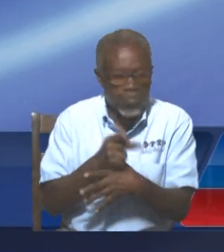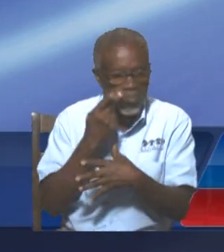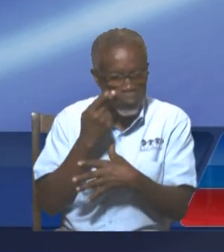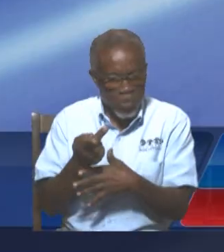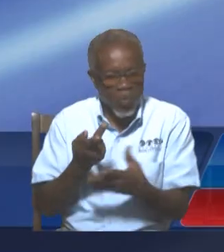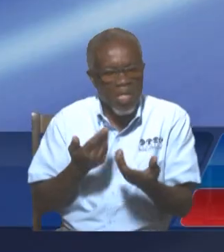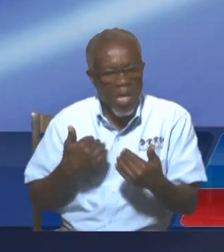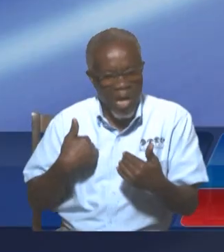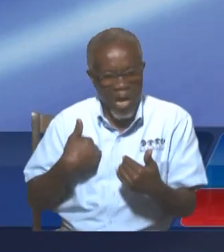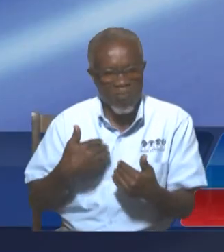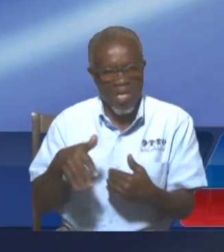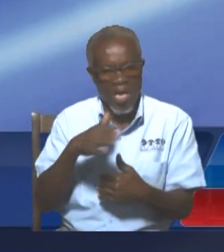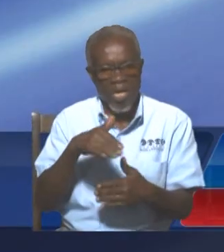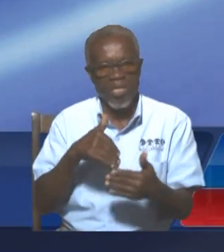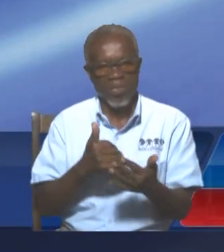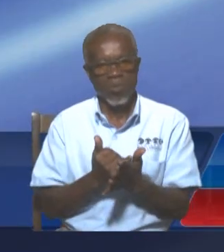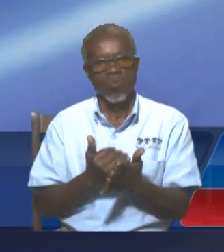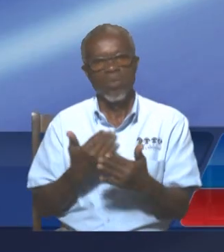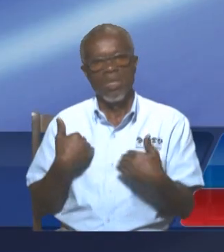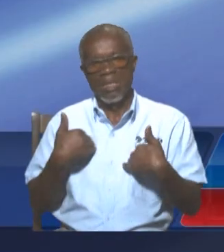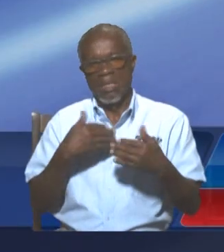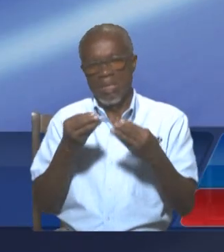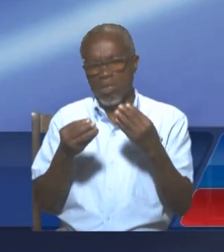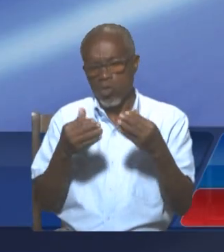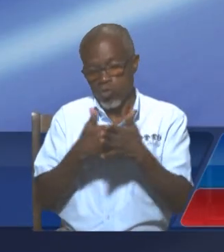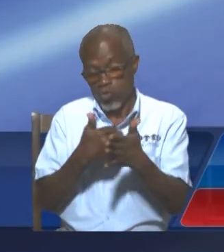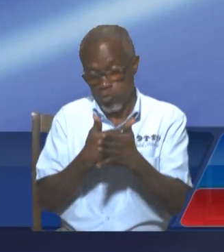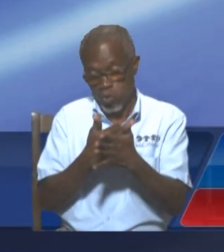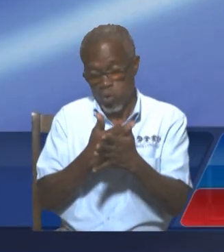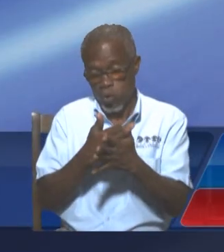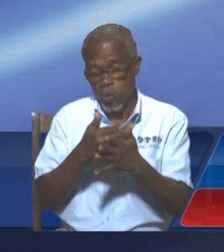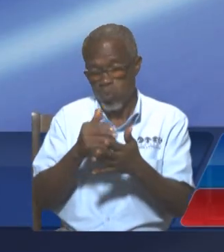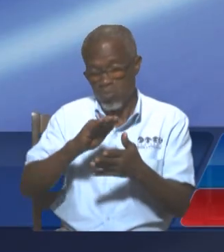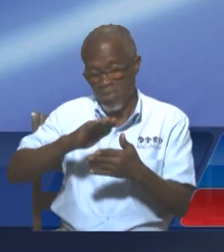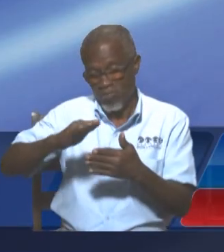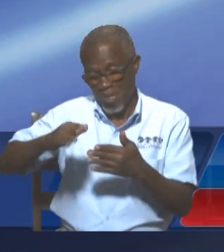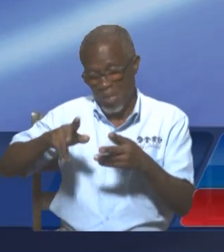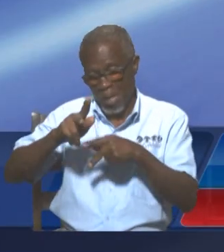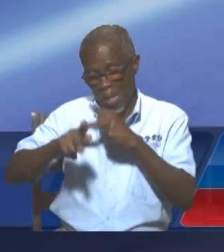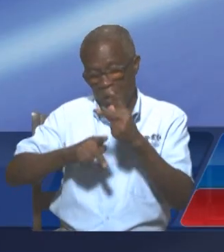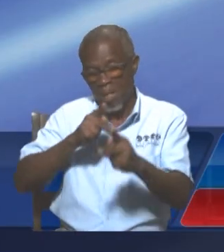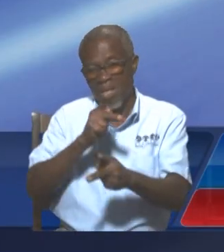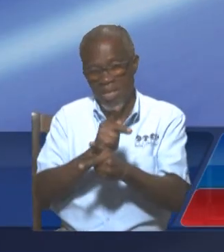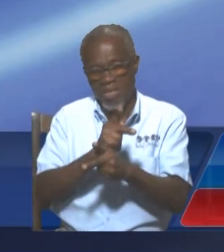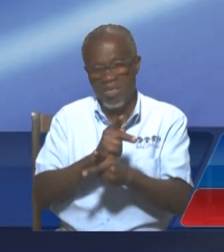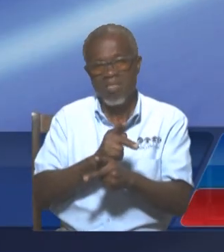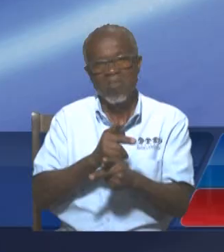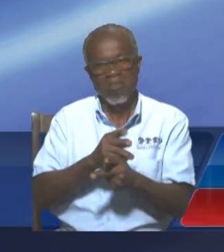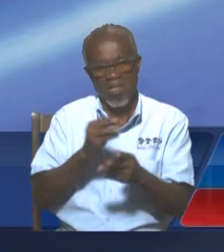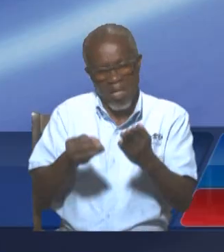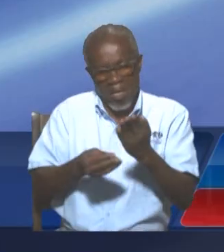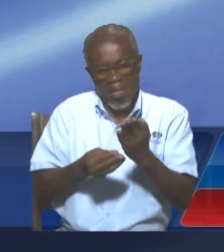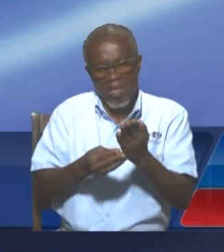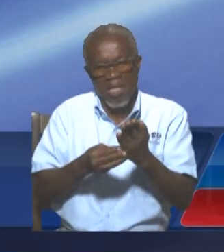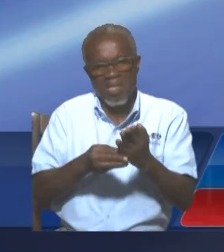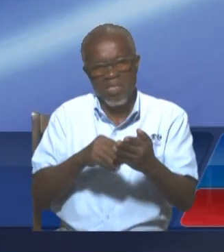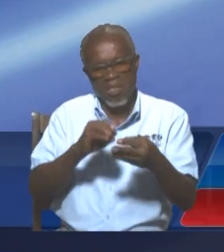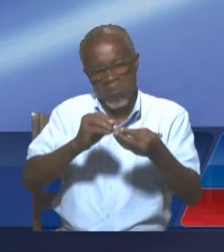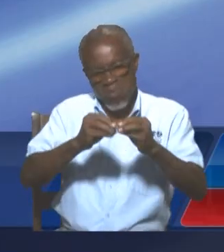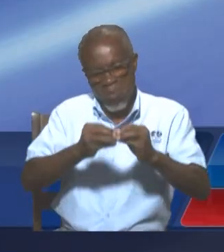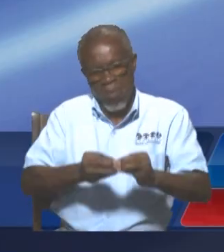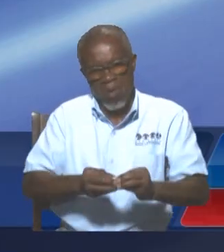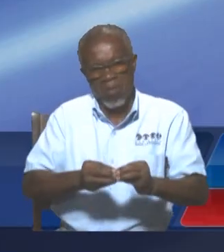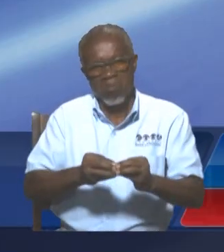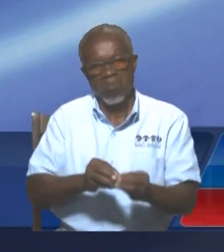process, adding new species to the list of those existing in the Maracas biodiversity. Faith Cheruiyot tells us more in this